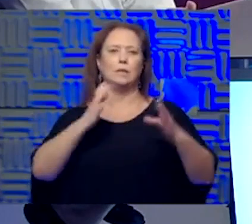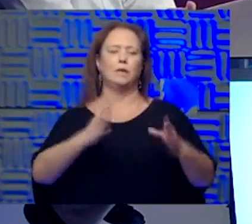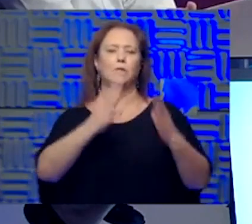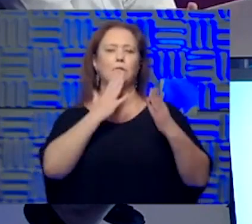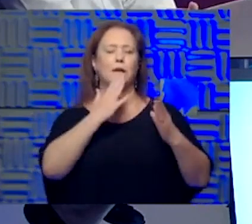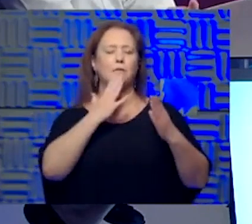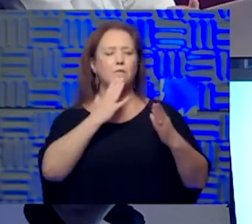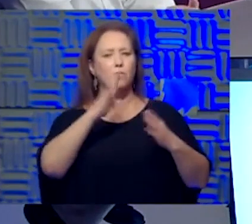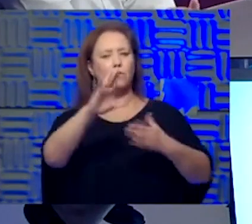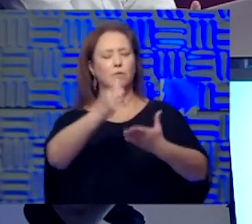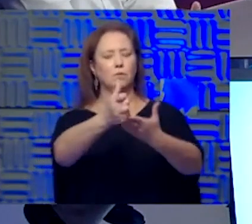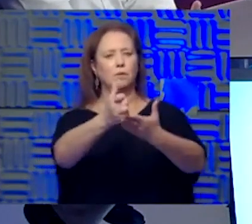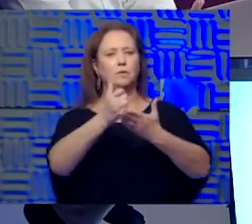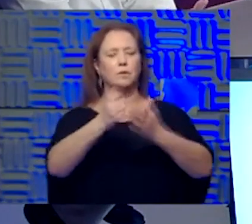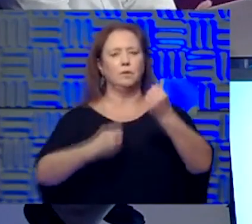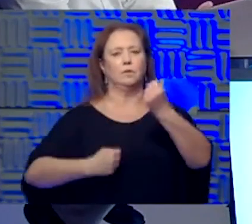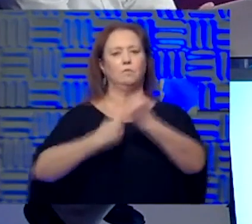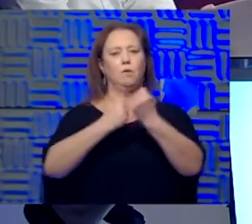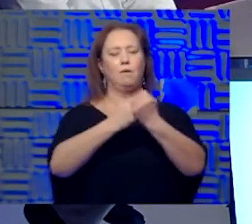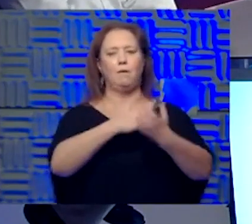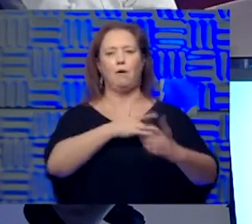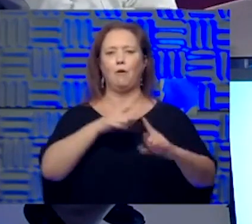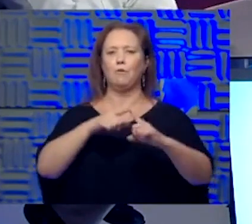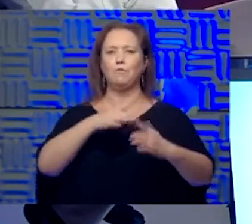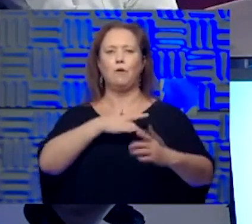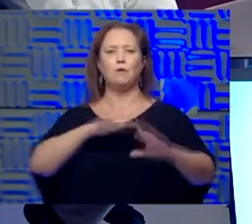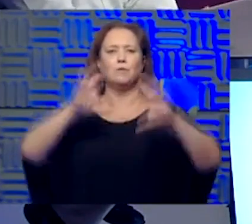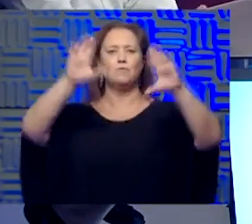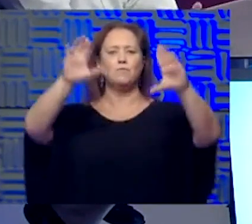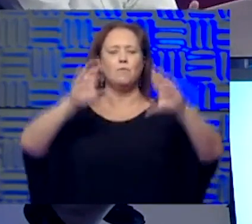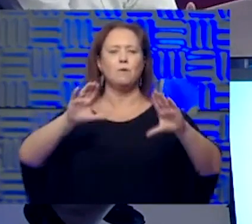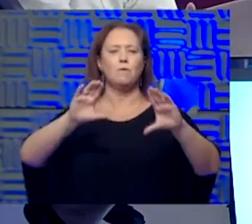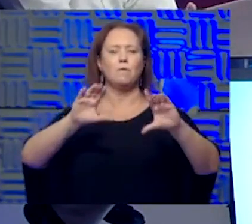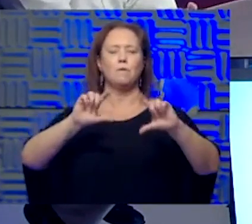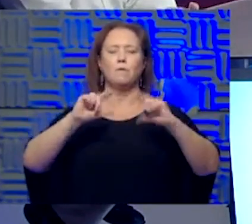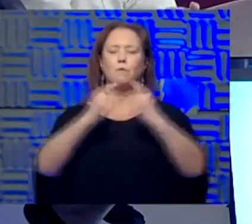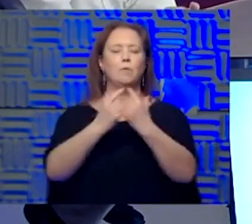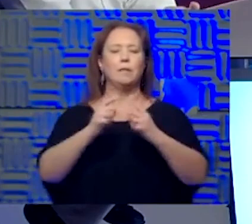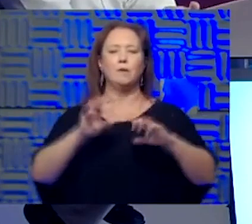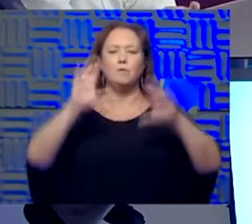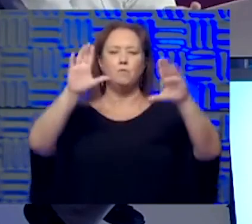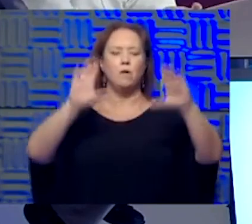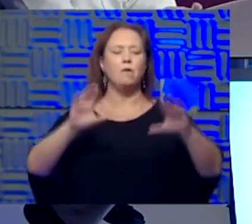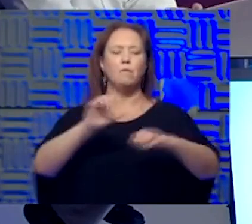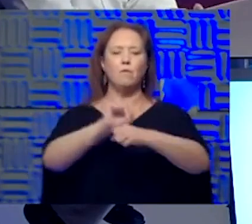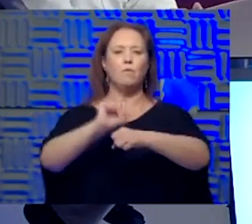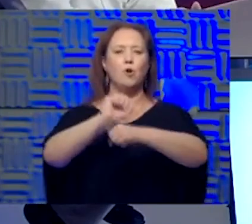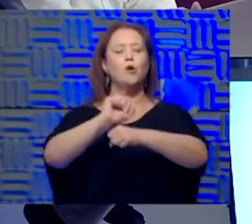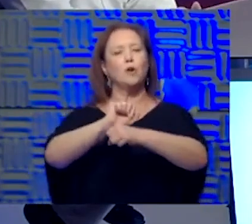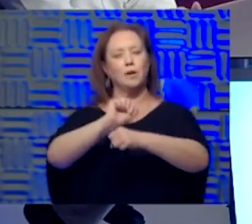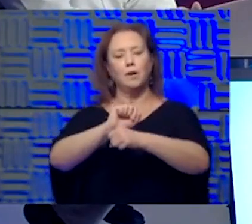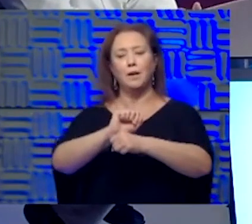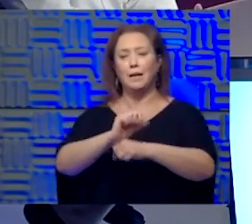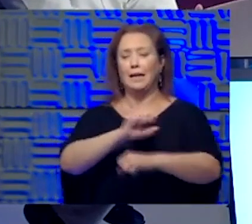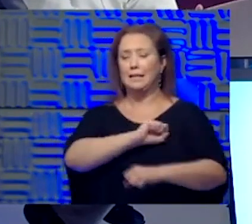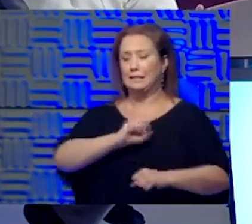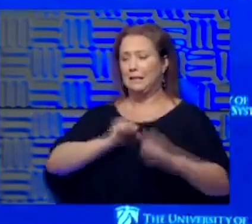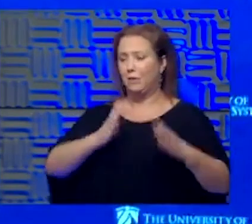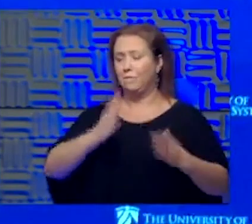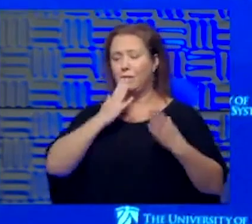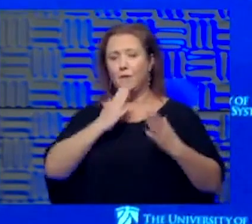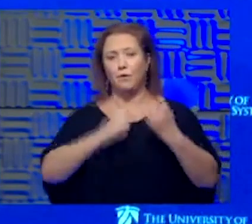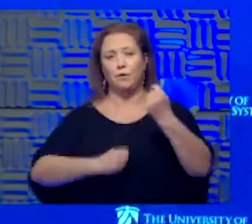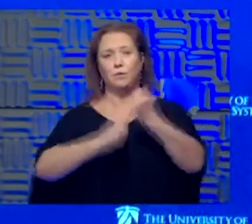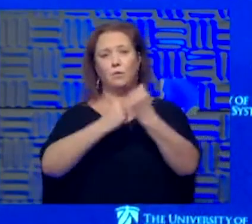support in doing that, because we think Heart to Heart is a great organization. They do great work. And also, Senator, for your support